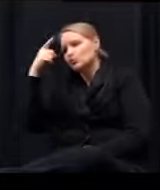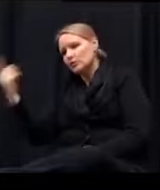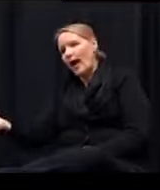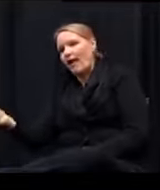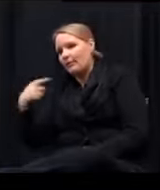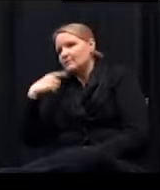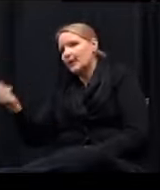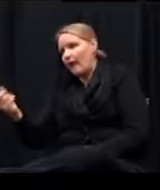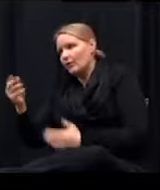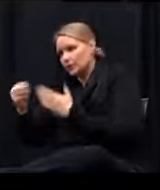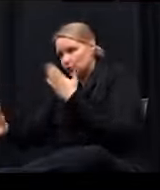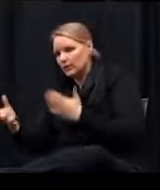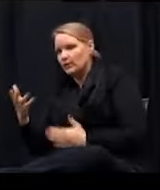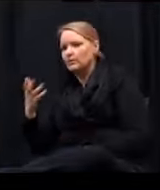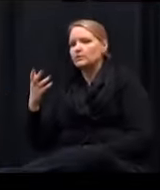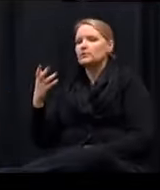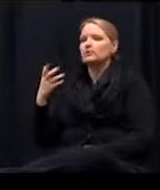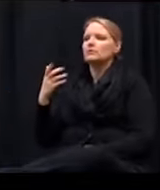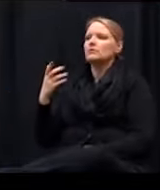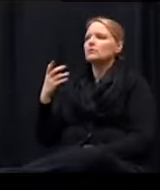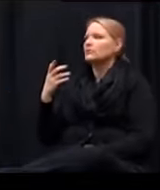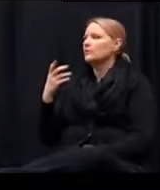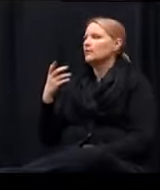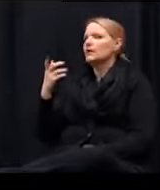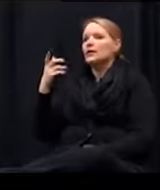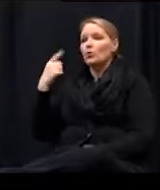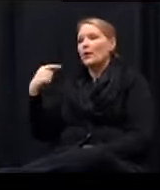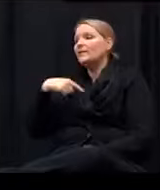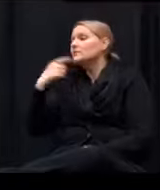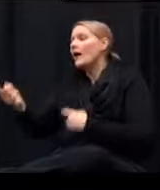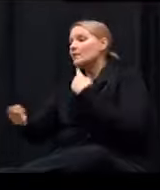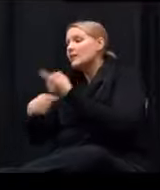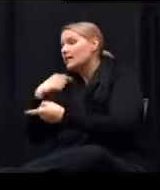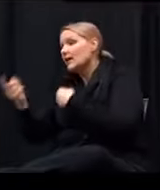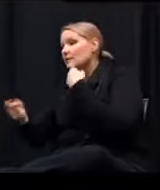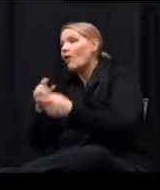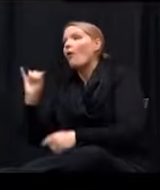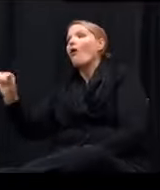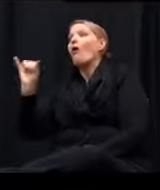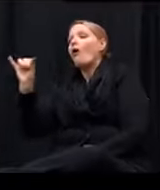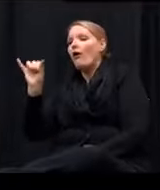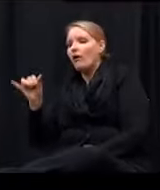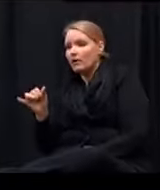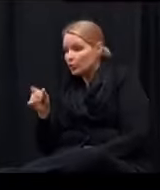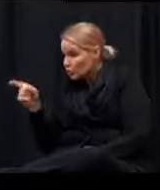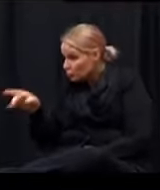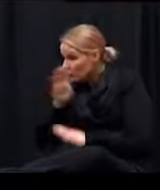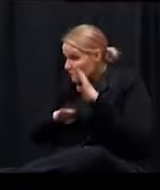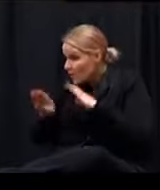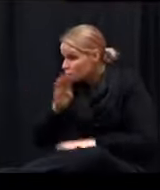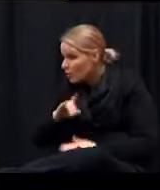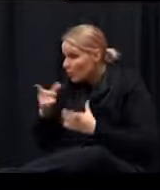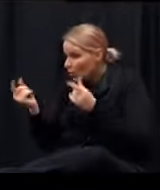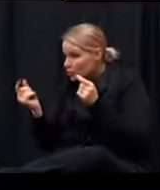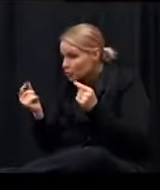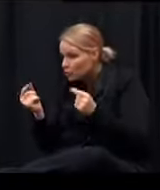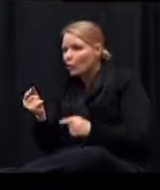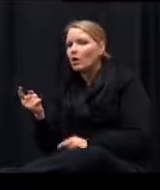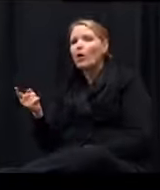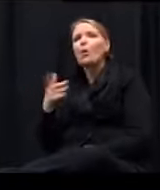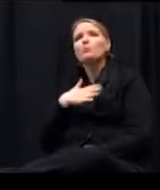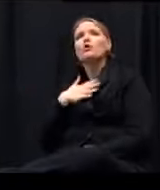that he can constantly hear, this is what I do. And every time I see him, I go, ooh, did you get frustrated? What did you do?